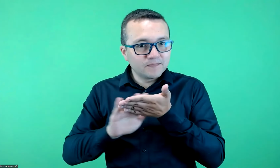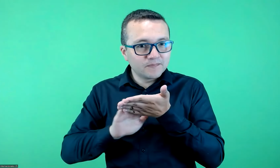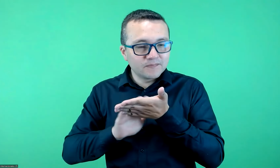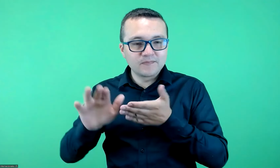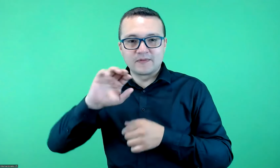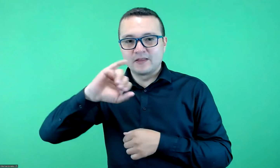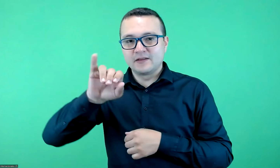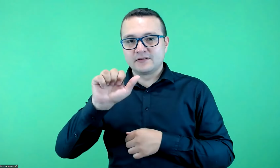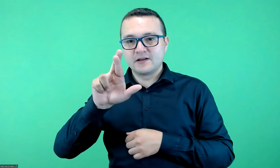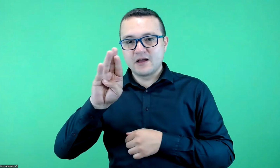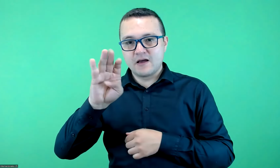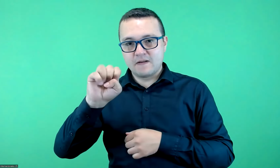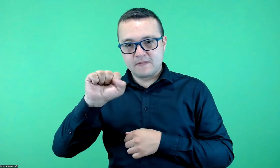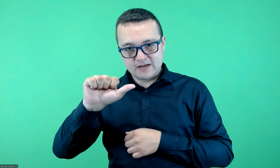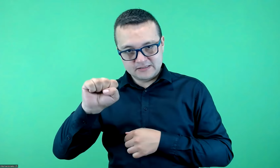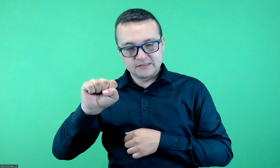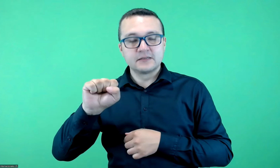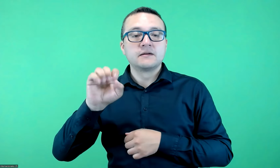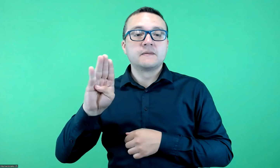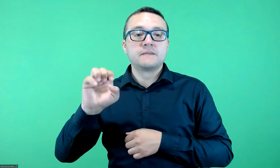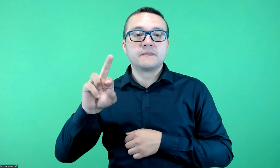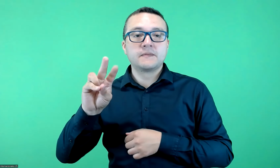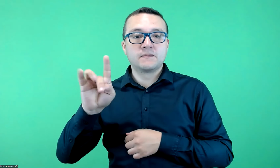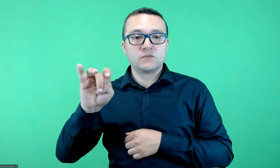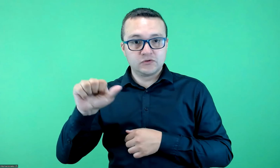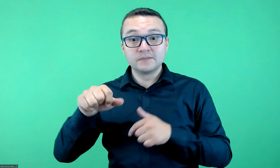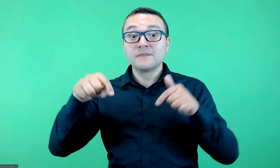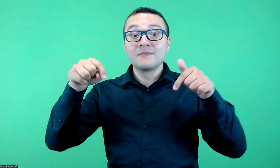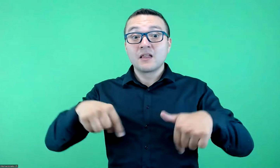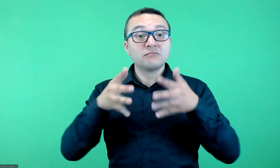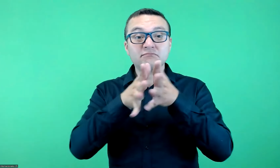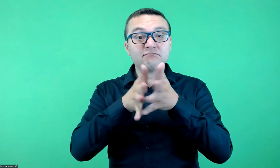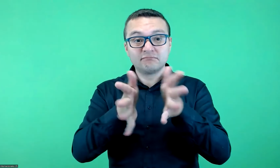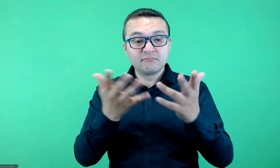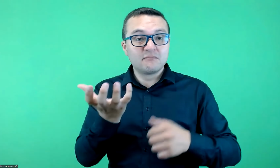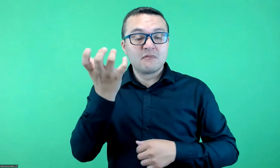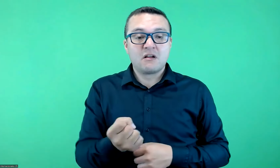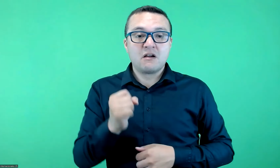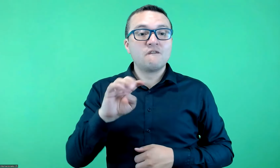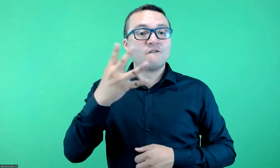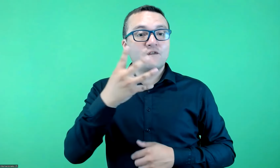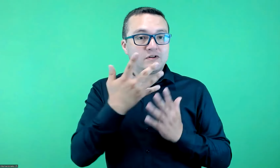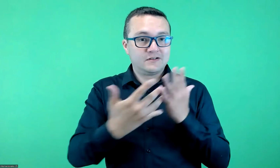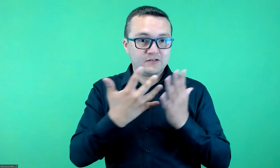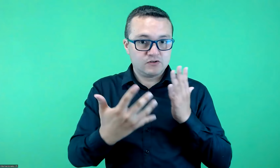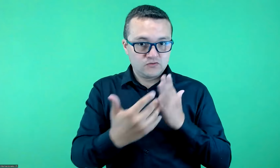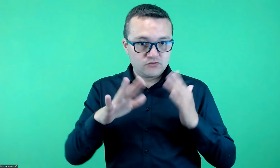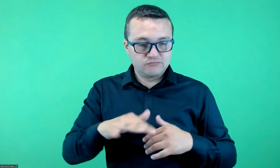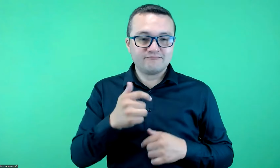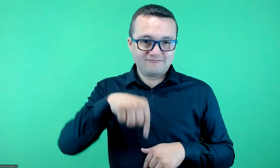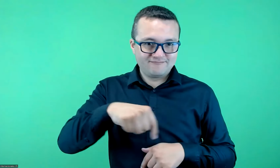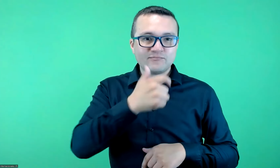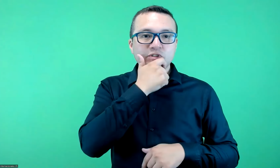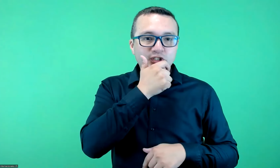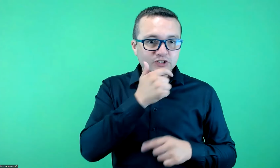As we resolve Dr. Jarvis' connection, I'd like to tell you that we're offering simultaneous interpretation in the 4 official languages of